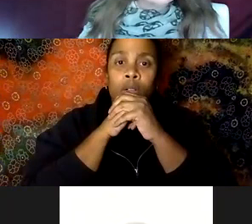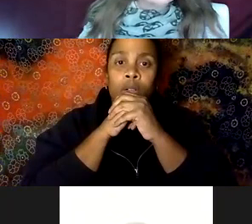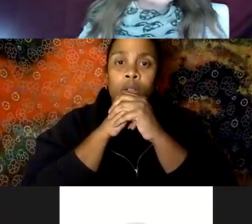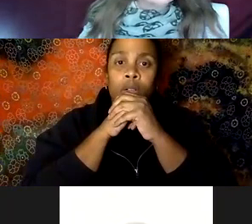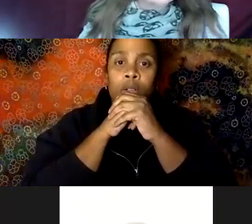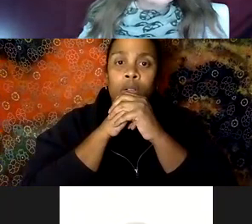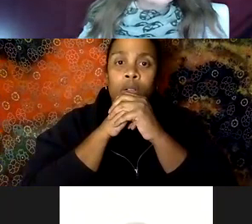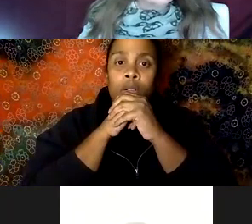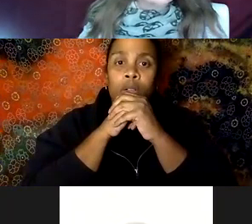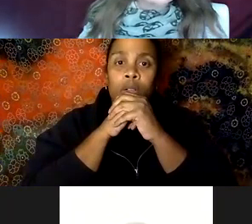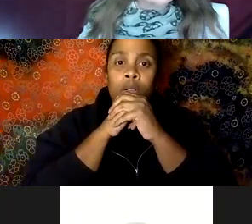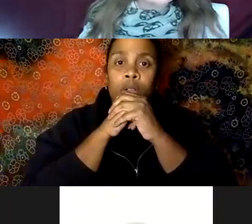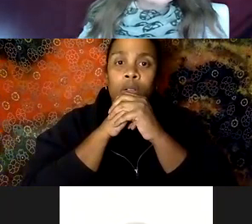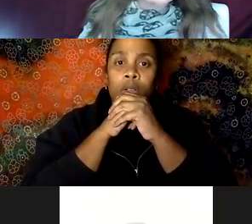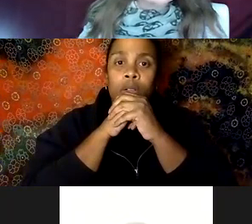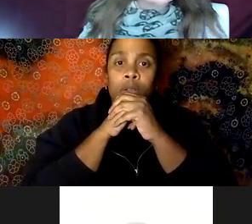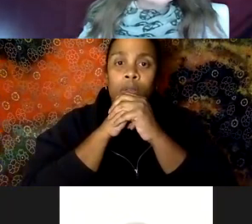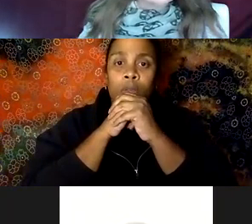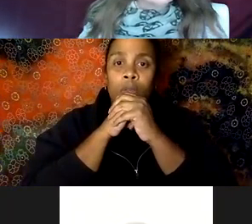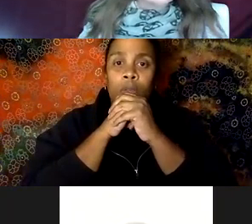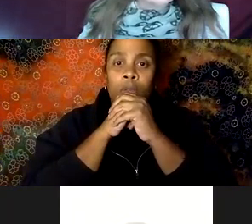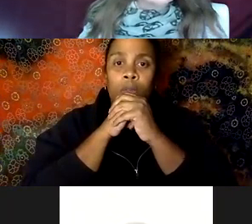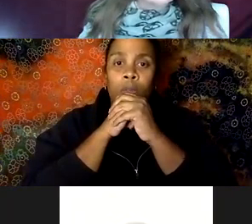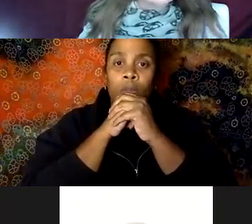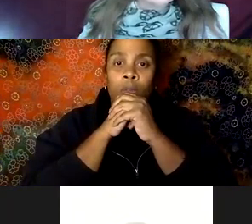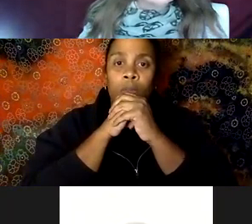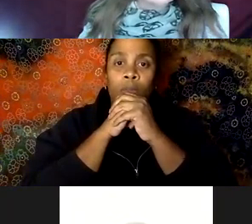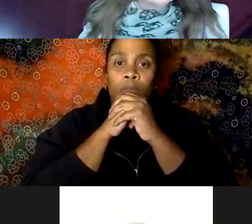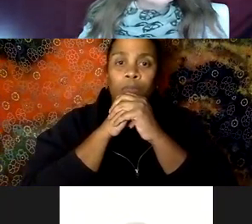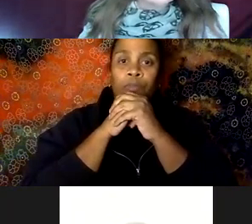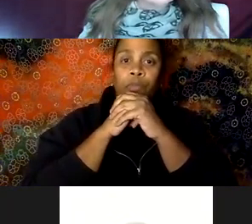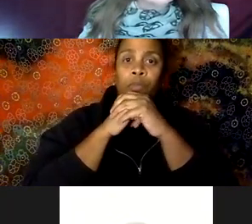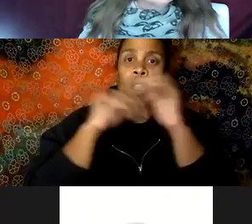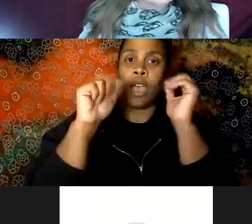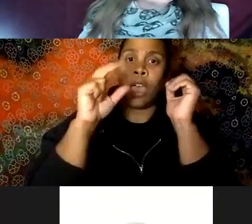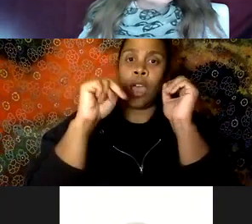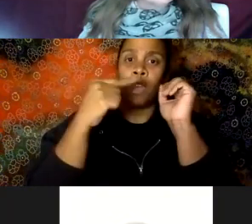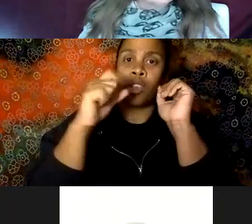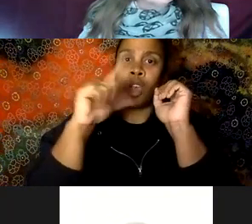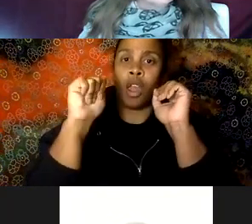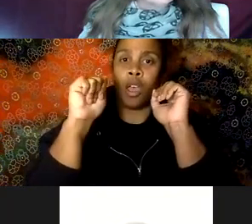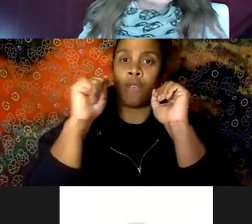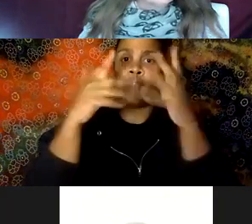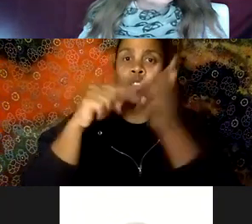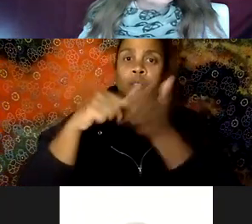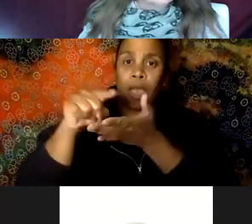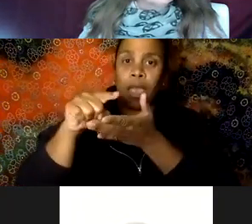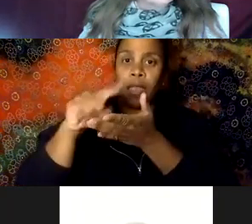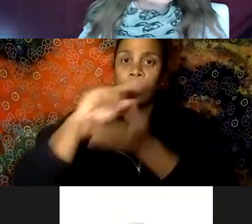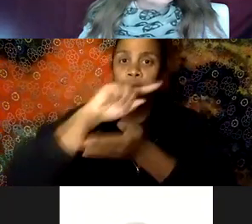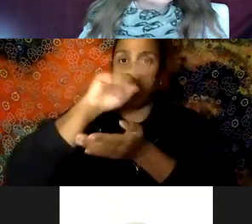And the note on who paid already. So if Angela is here, oh, Angela has paid to ask a question, I